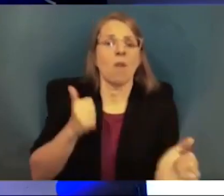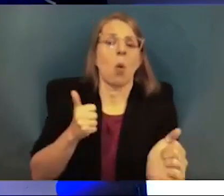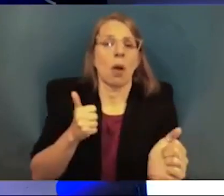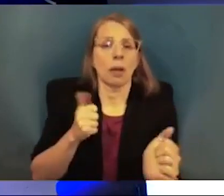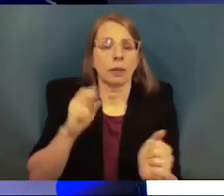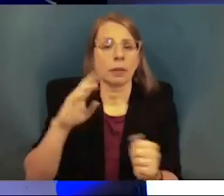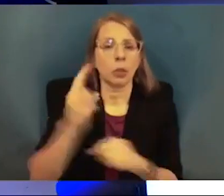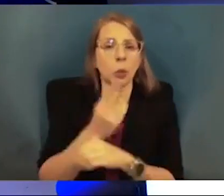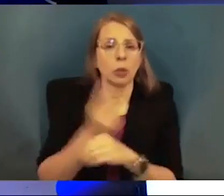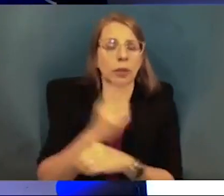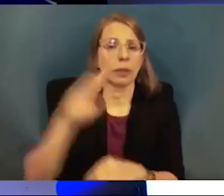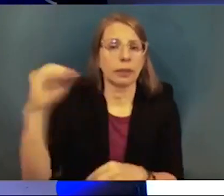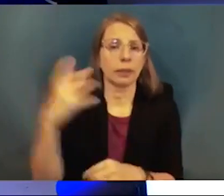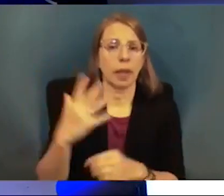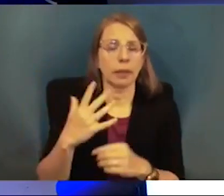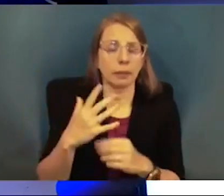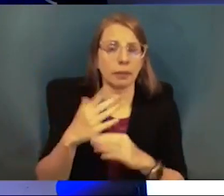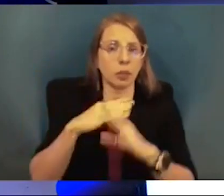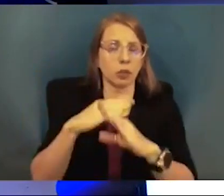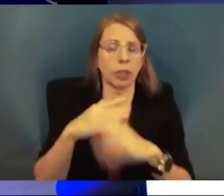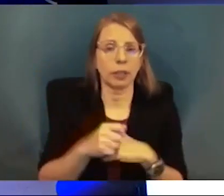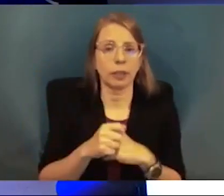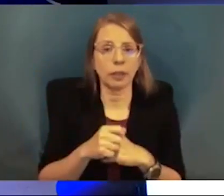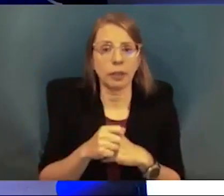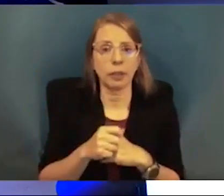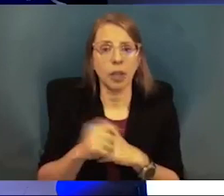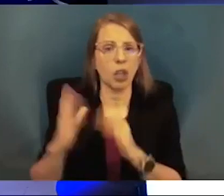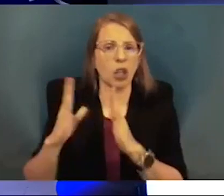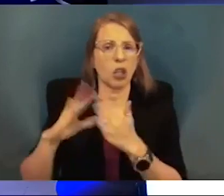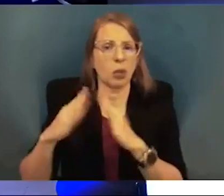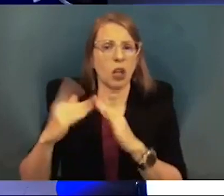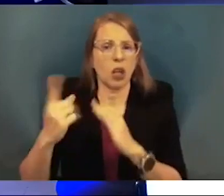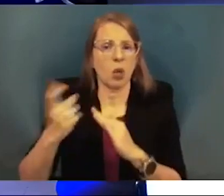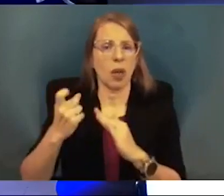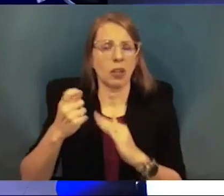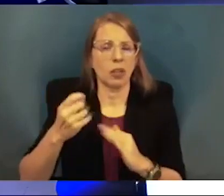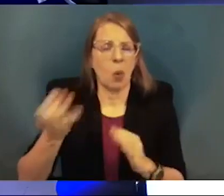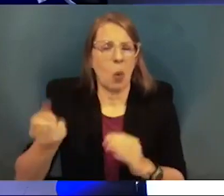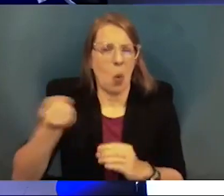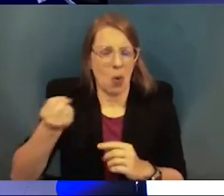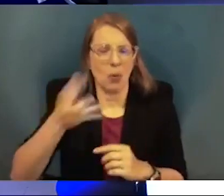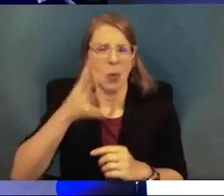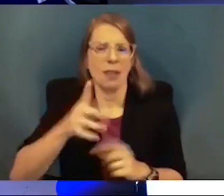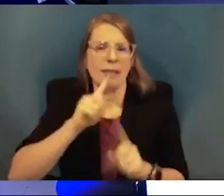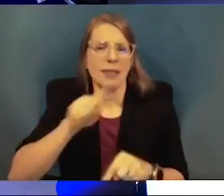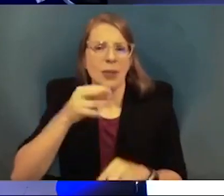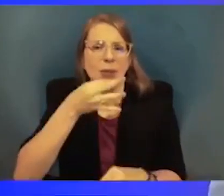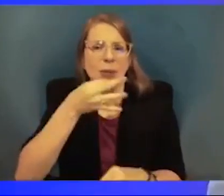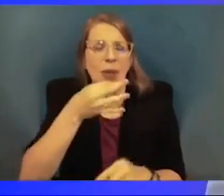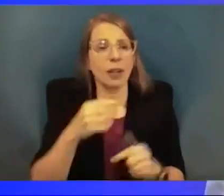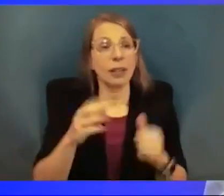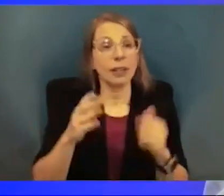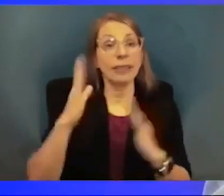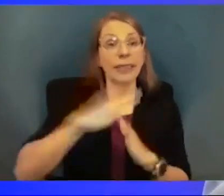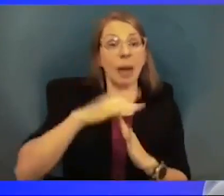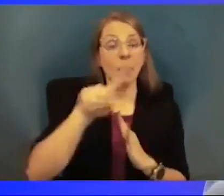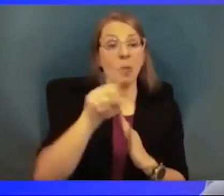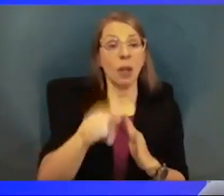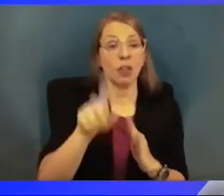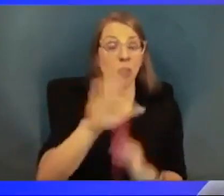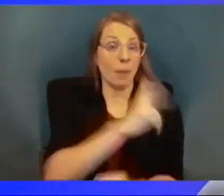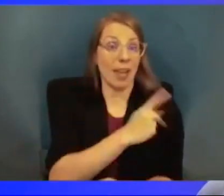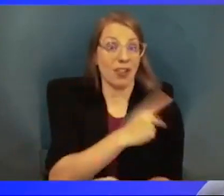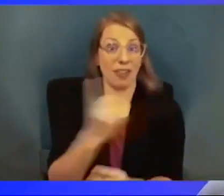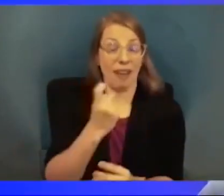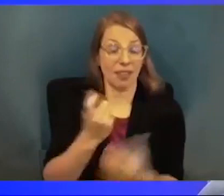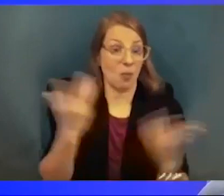community questions here in just a second. A couple more questions for you. What's the number one question that your patients ask you when they come in? The number